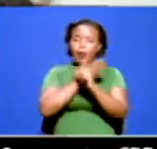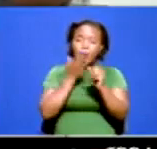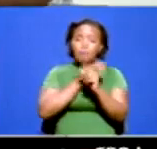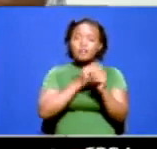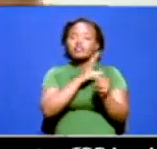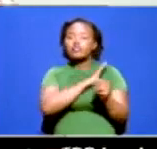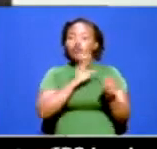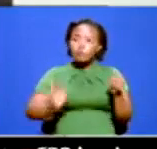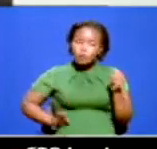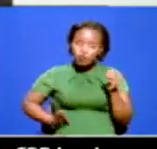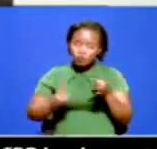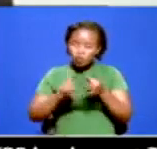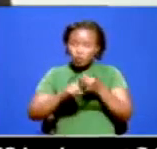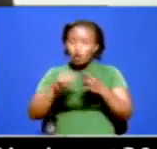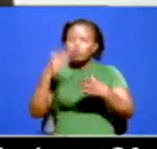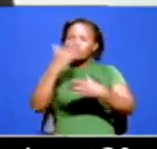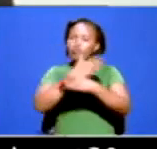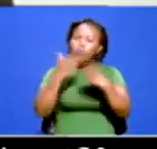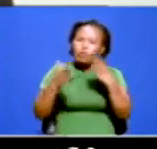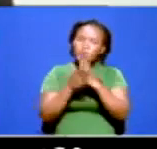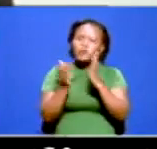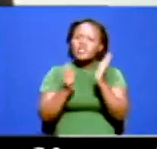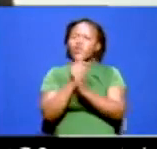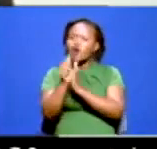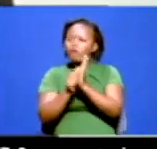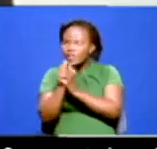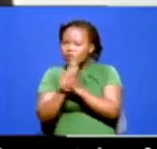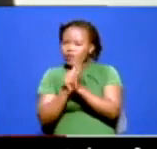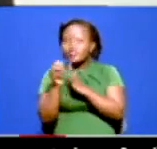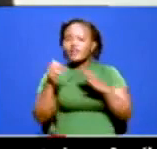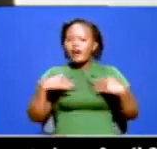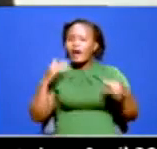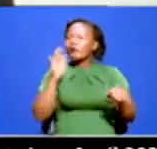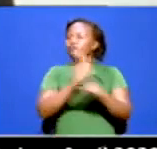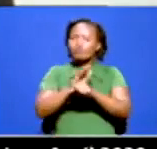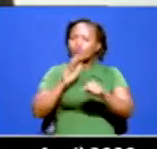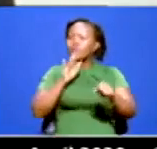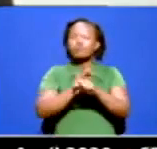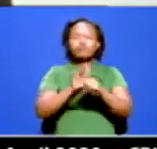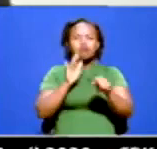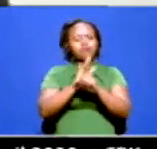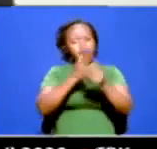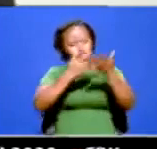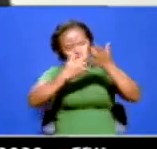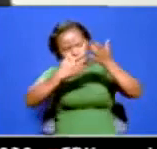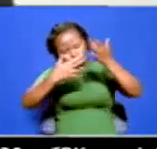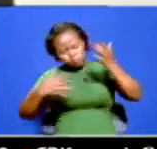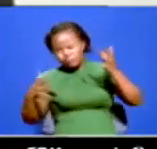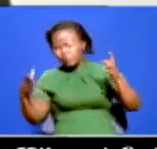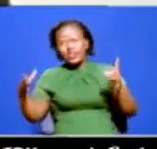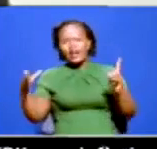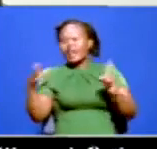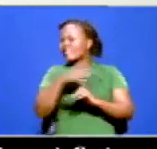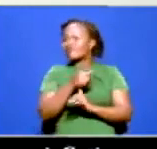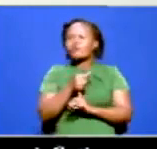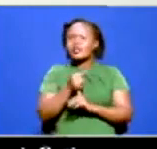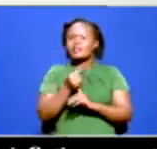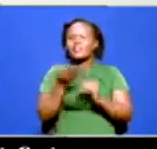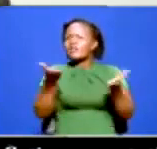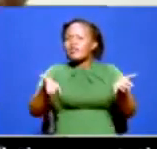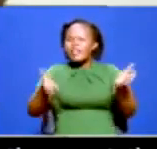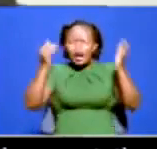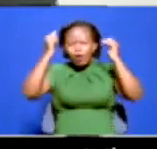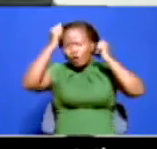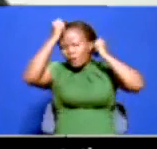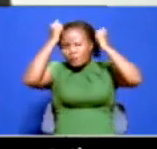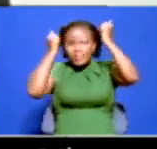railway and the port, there are visible results, you know, that are coming out of this processes. What is this that the military impacts in the character of the